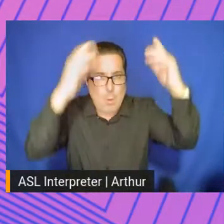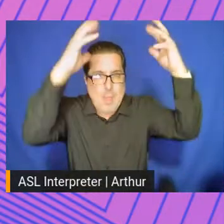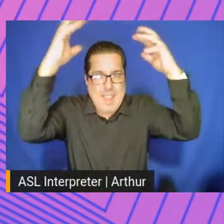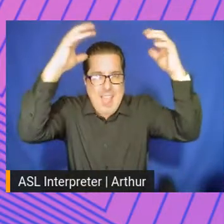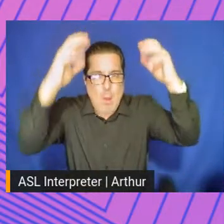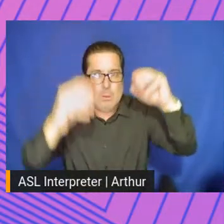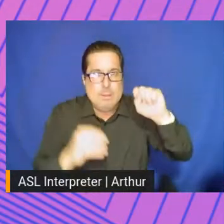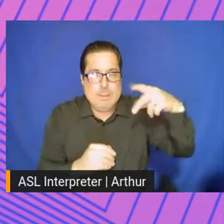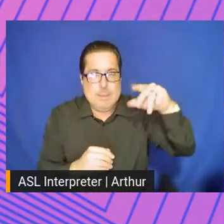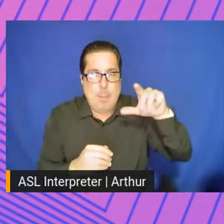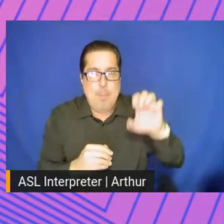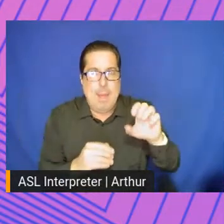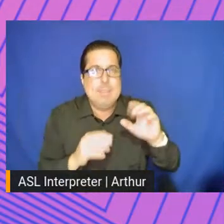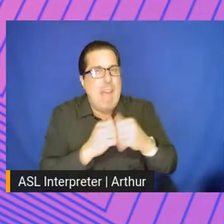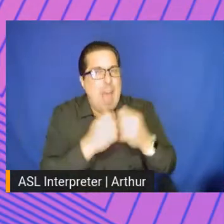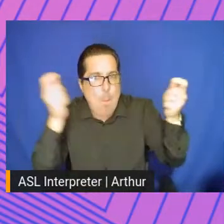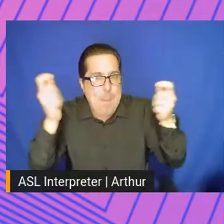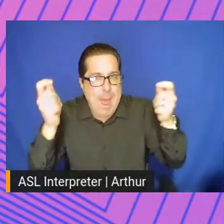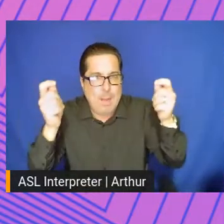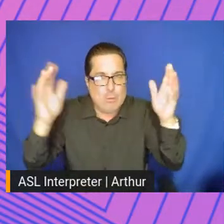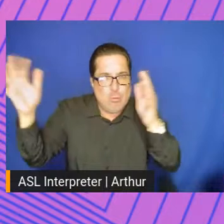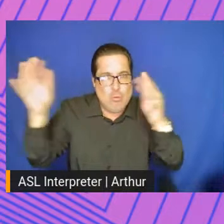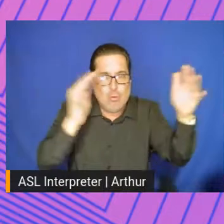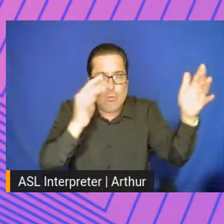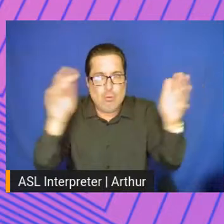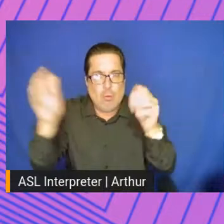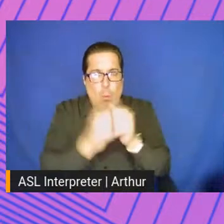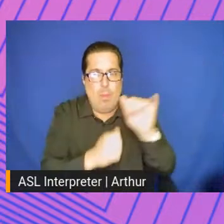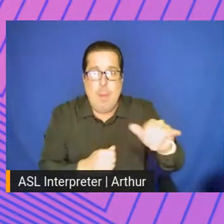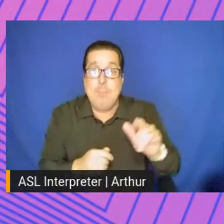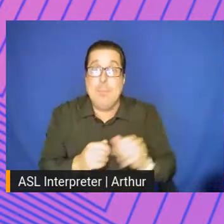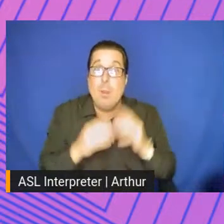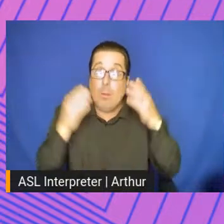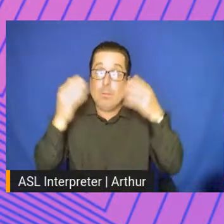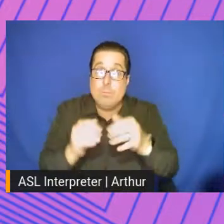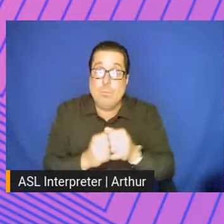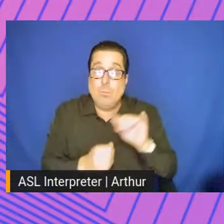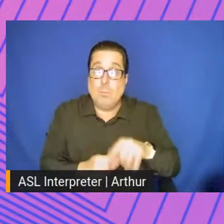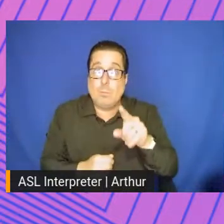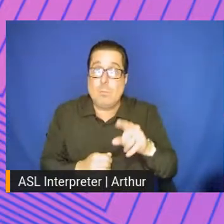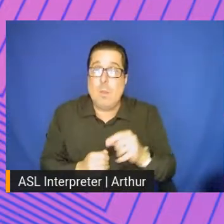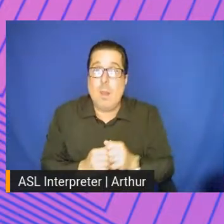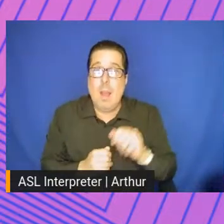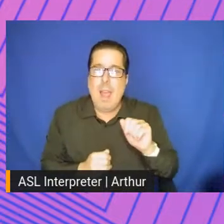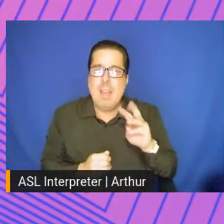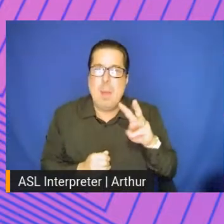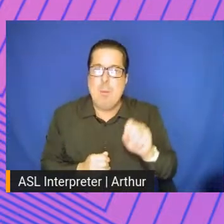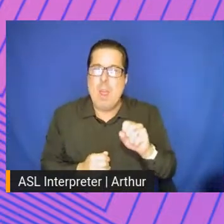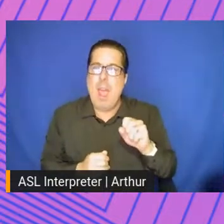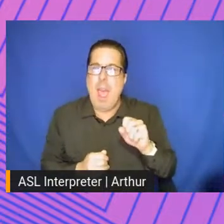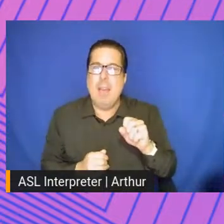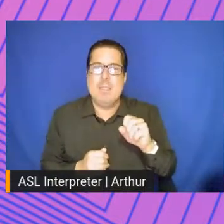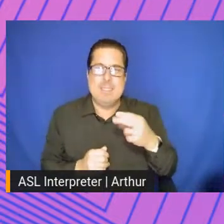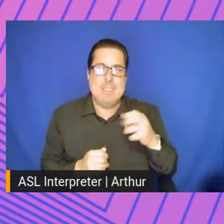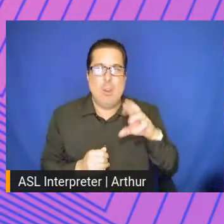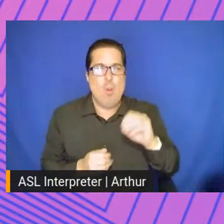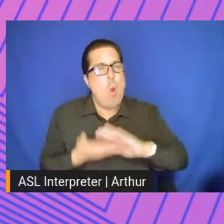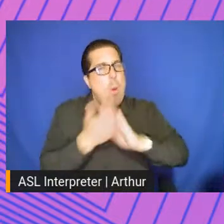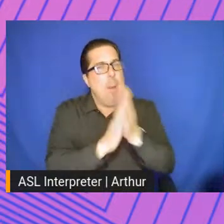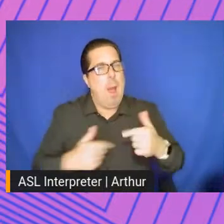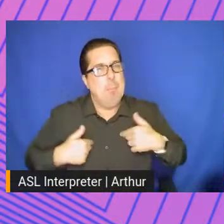So just to start off with, I want to talk to you about becoming an AWS hero. And so this is my personal story and my